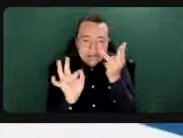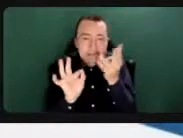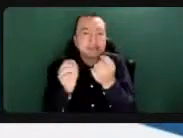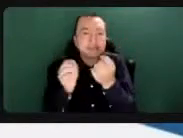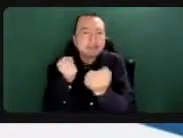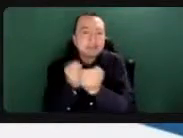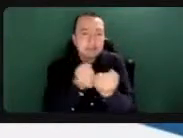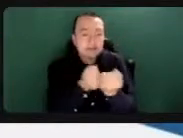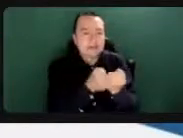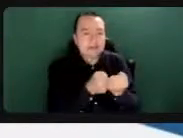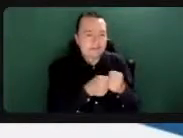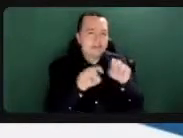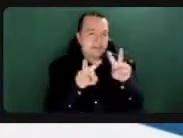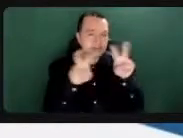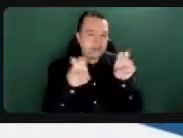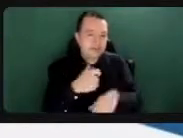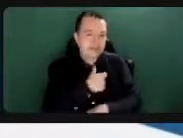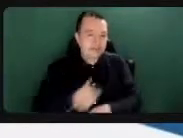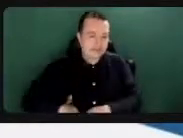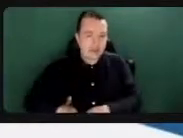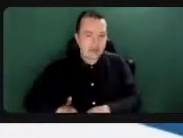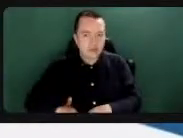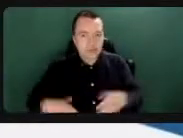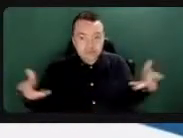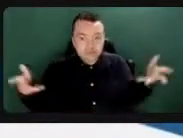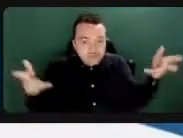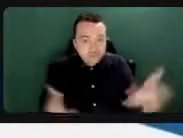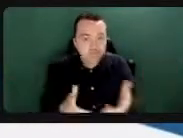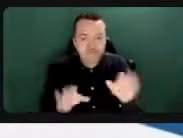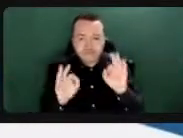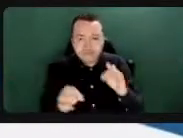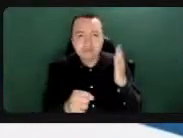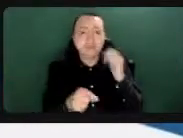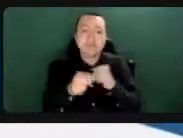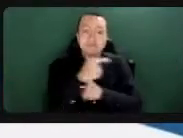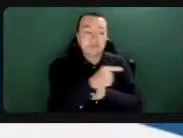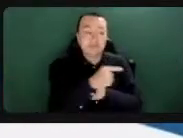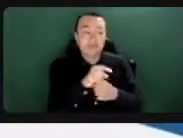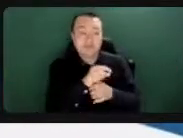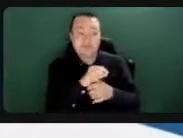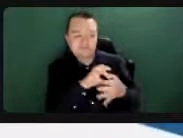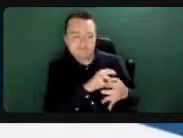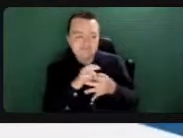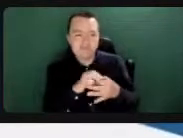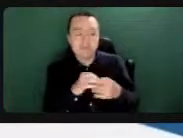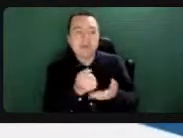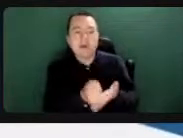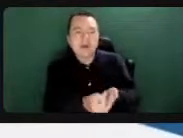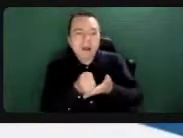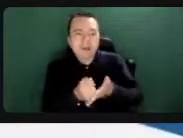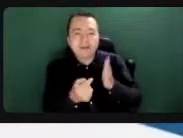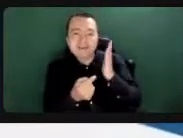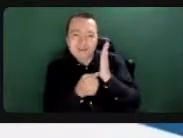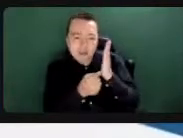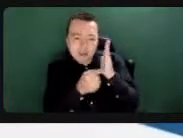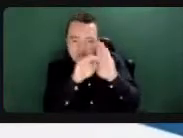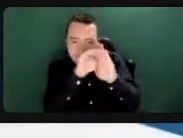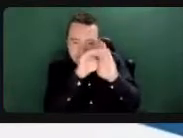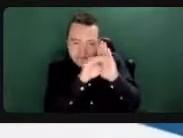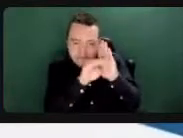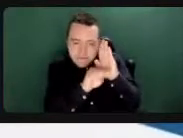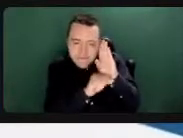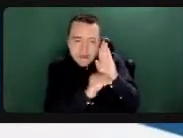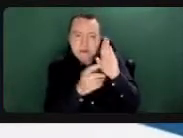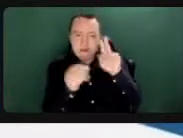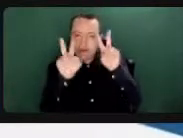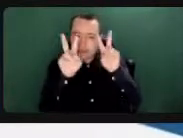guidance in the analysis and the generation of evidence for evidence-informed decisions. So many thanks. With that,